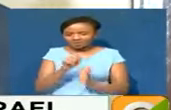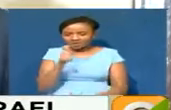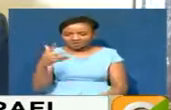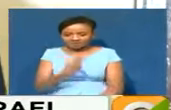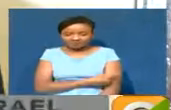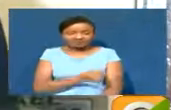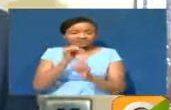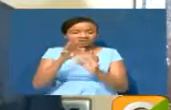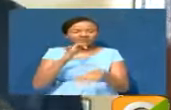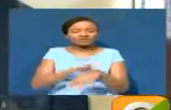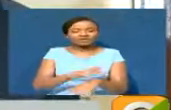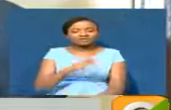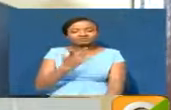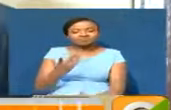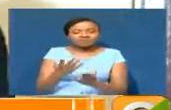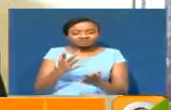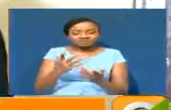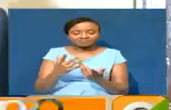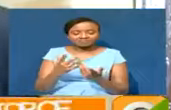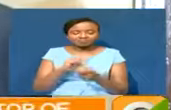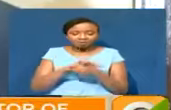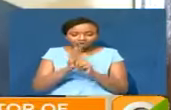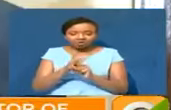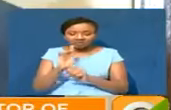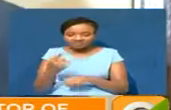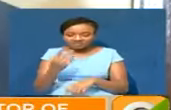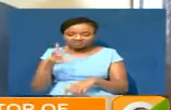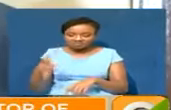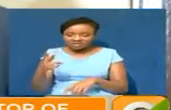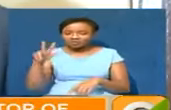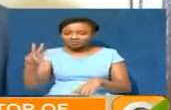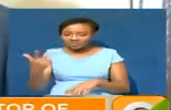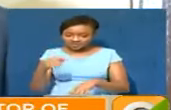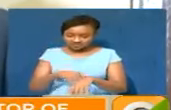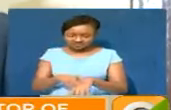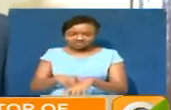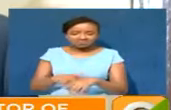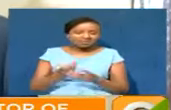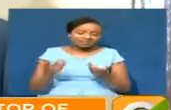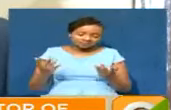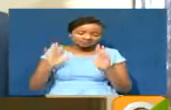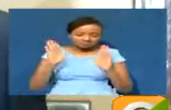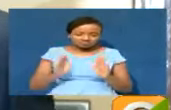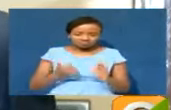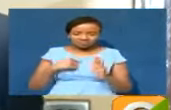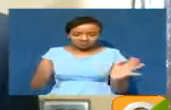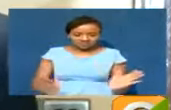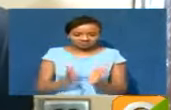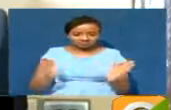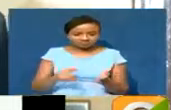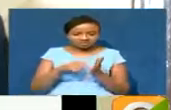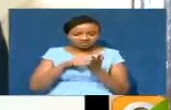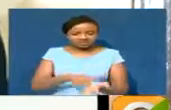you get second, third infection, because you don't know what mutations we are going to deal with, I would still strongly encourage